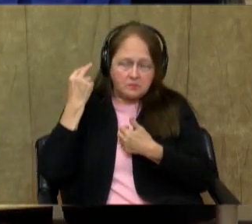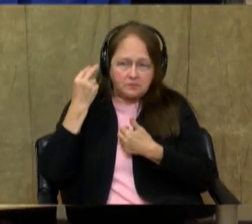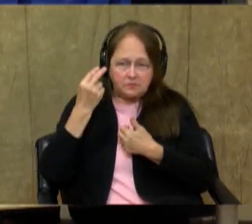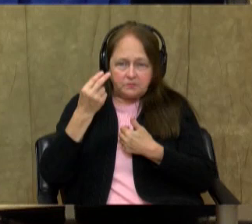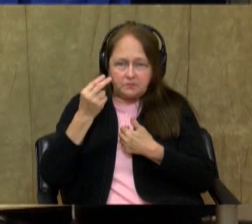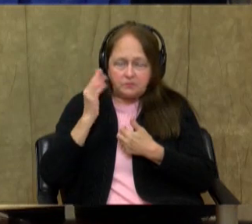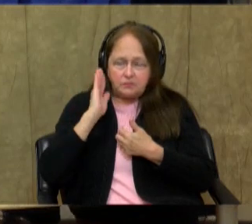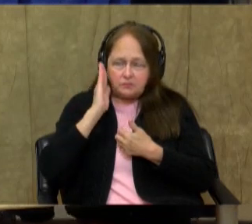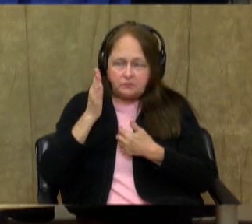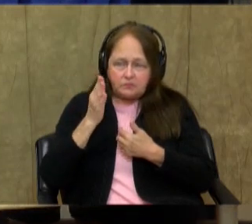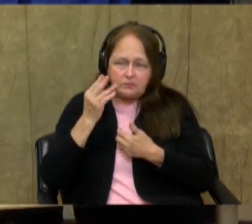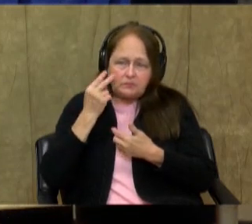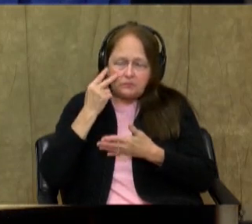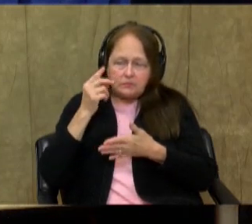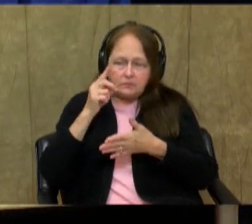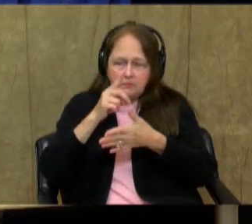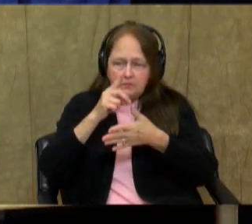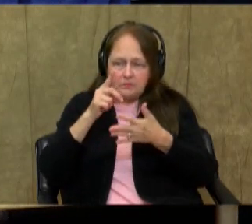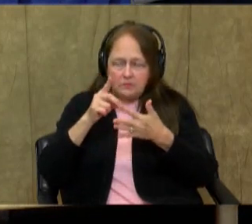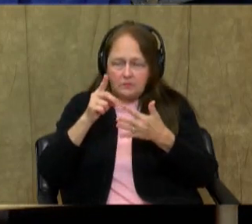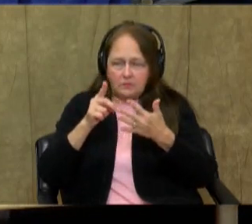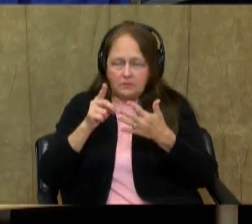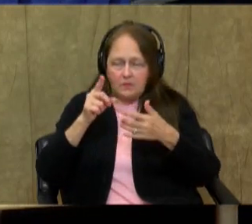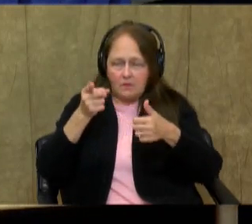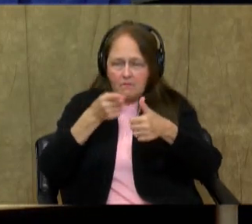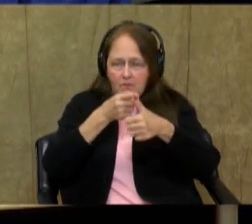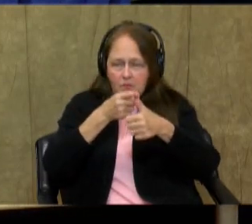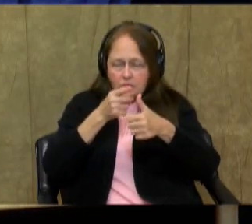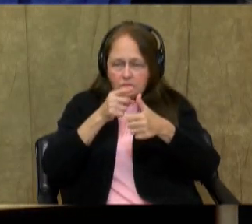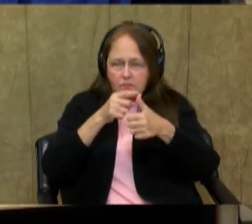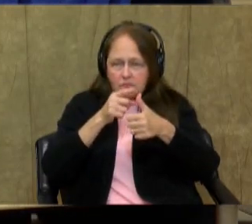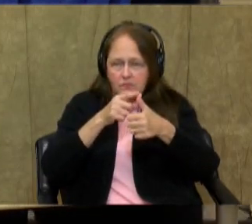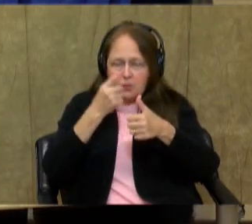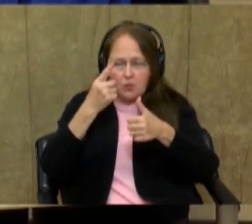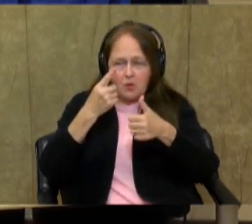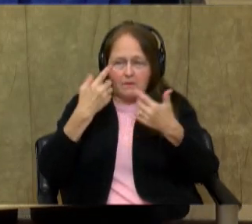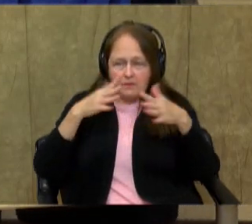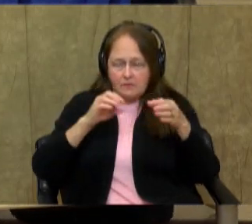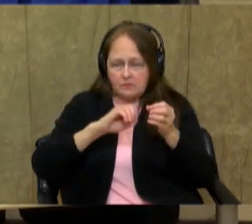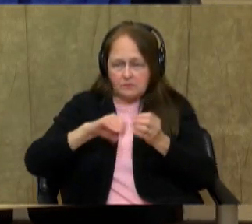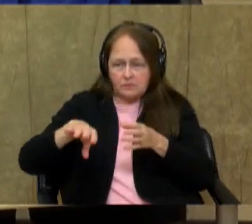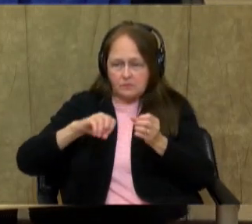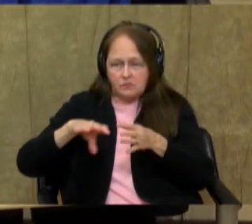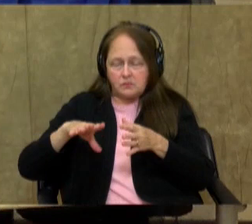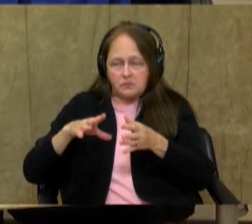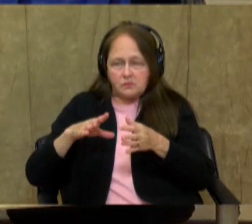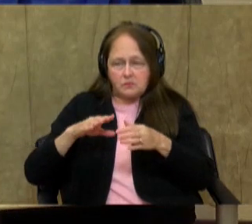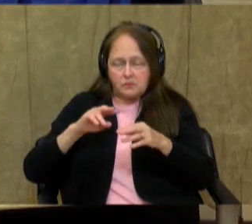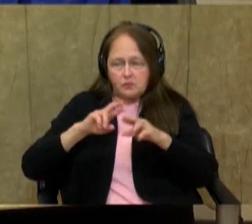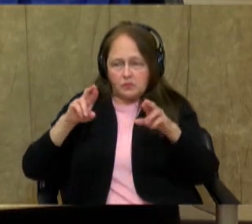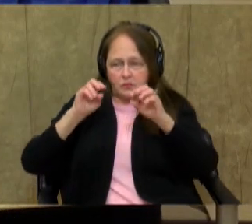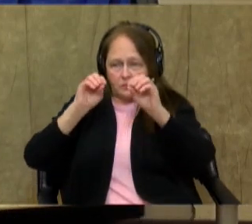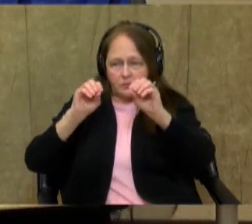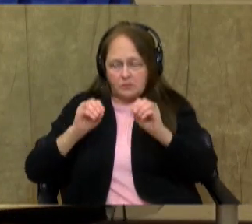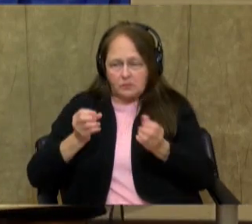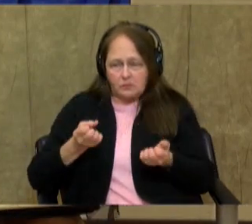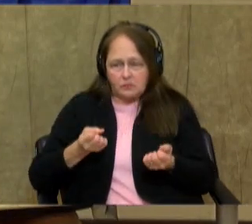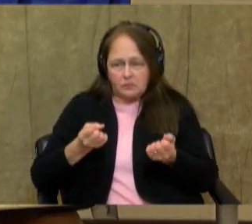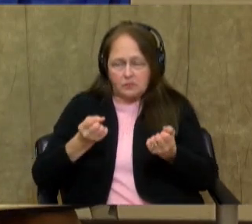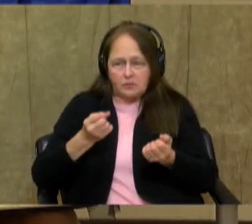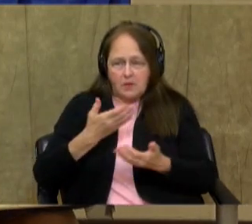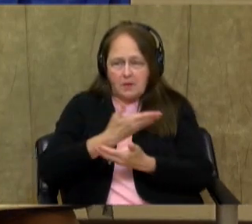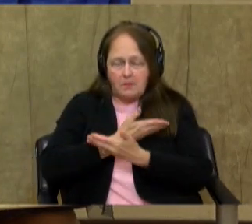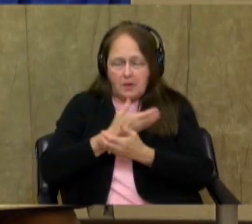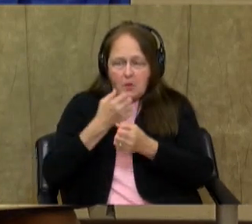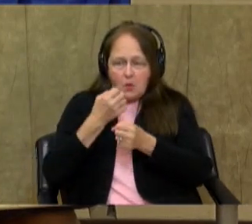details. First detail, one of the boxes is already unpacked or being unpacked. Proof is that baby standing